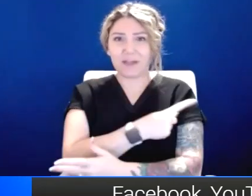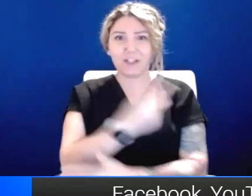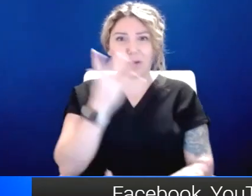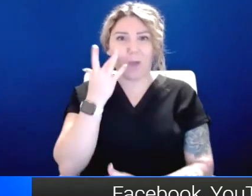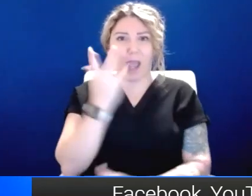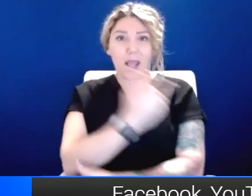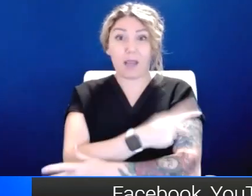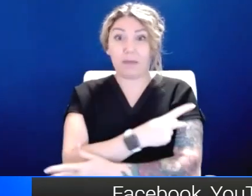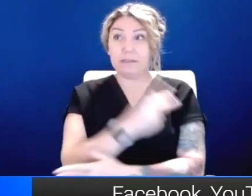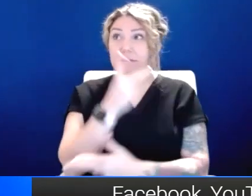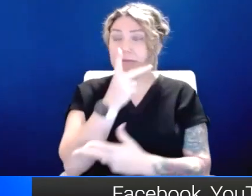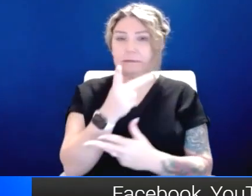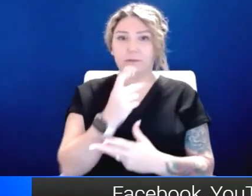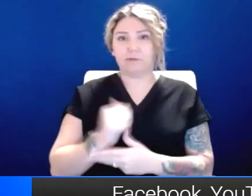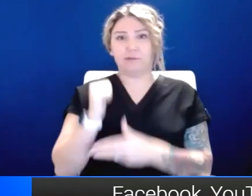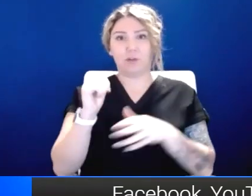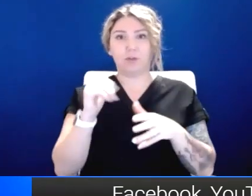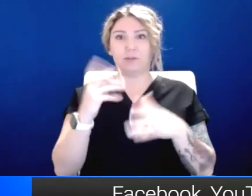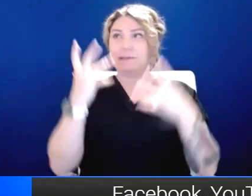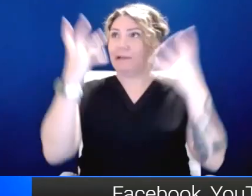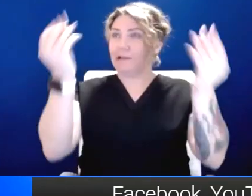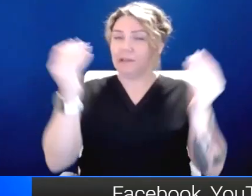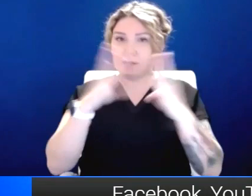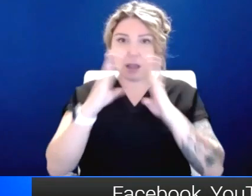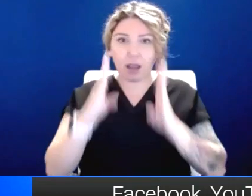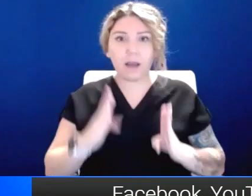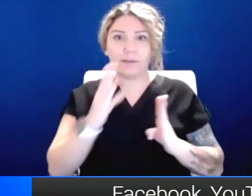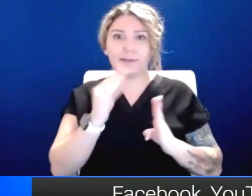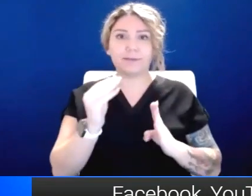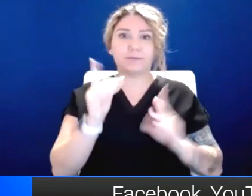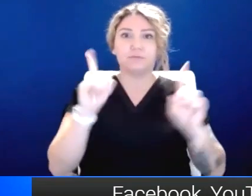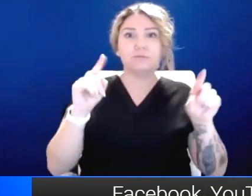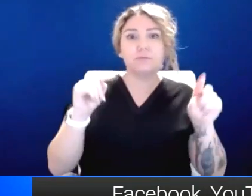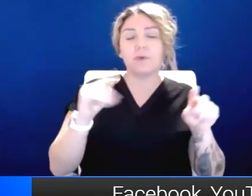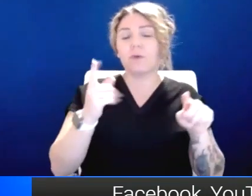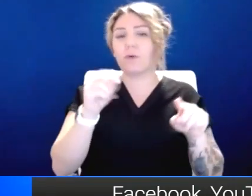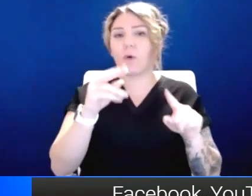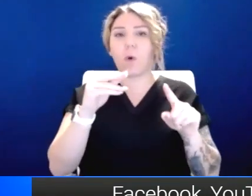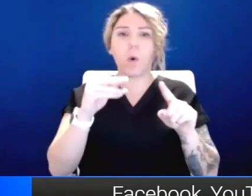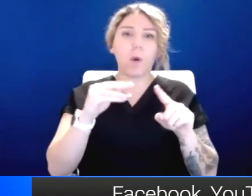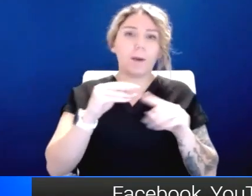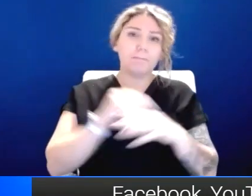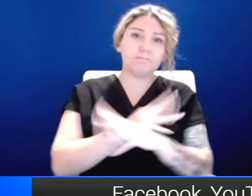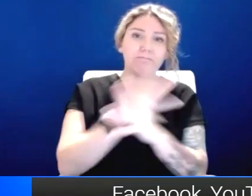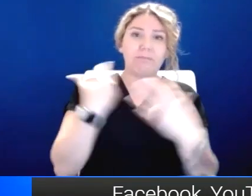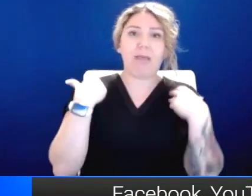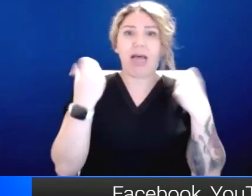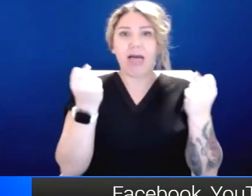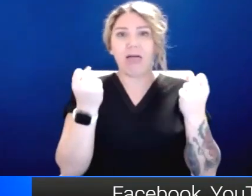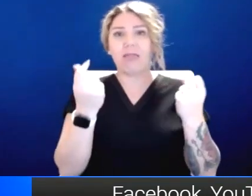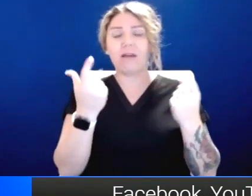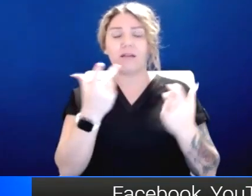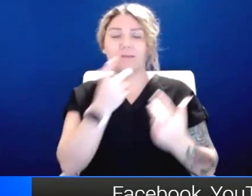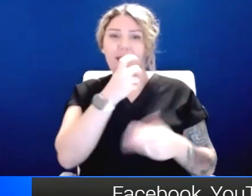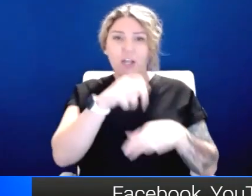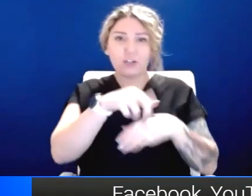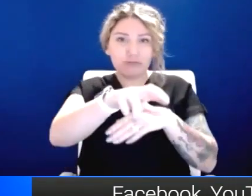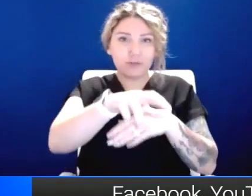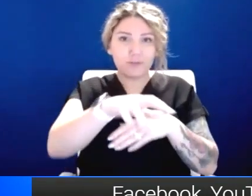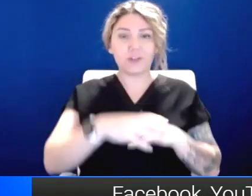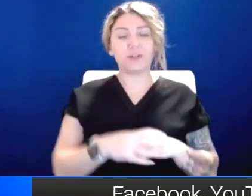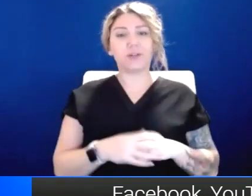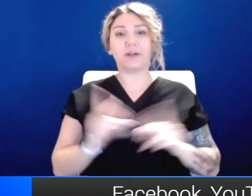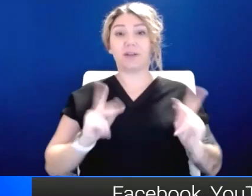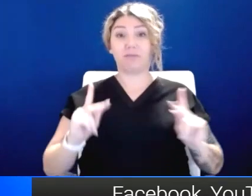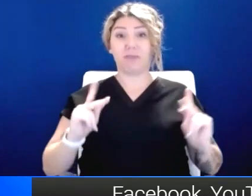out and visit us. Even those who were doing telemedicine, often they were not being referred as much. I think people were just afraid